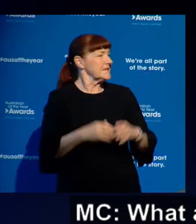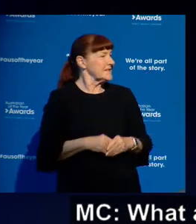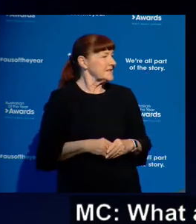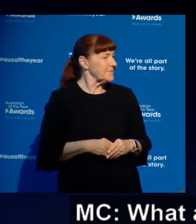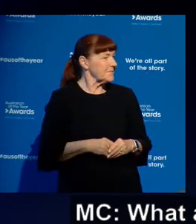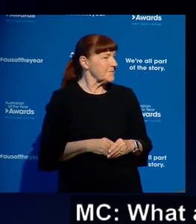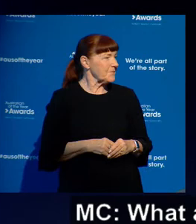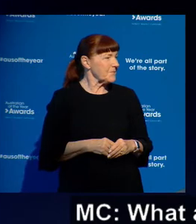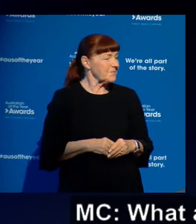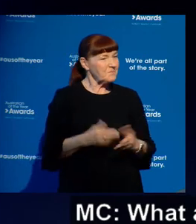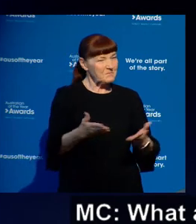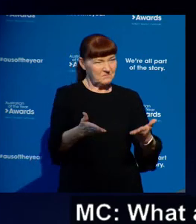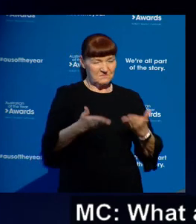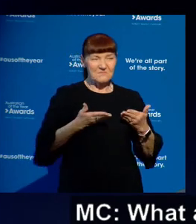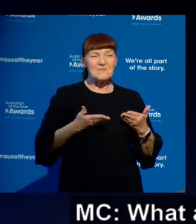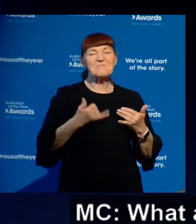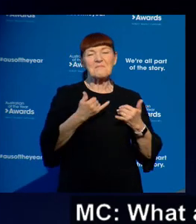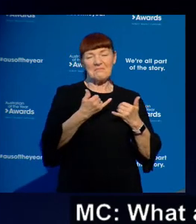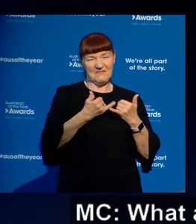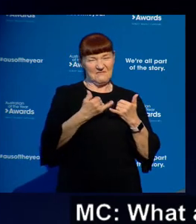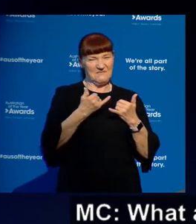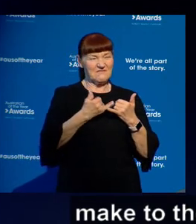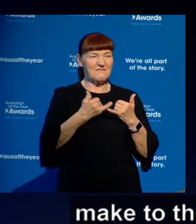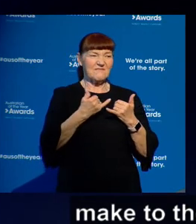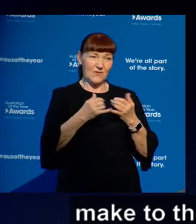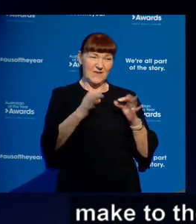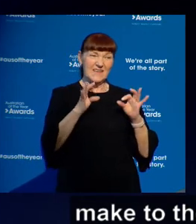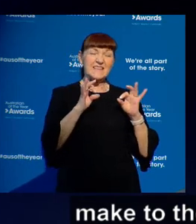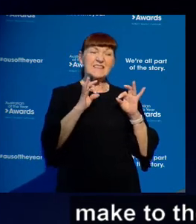it gives me a very respectable platform.